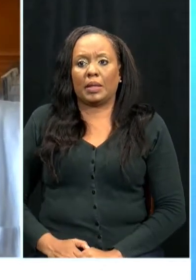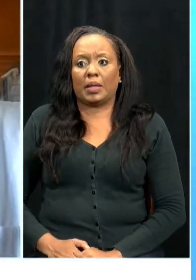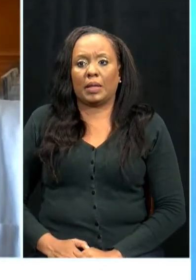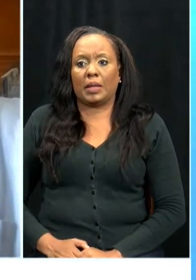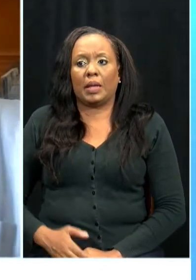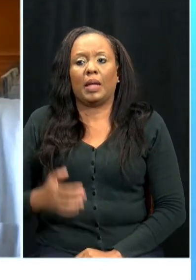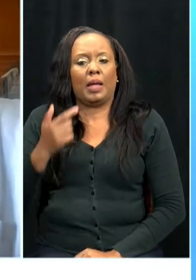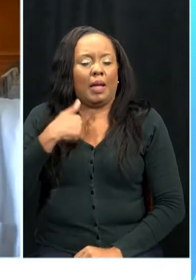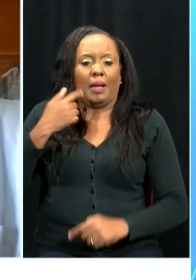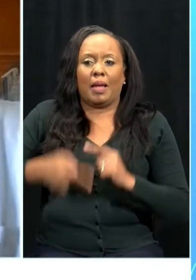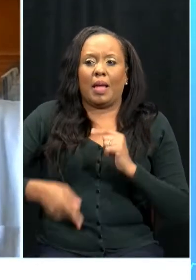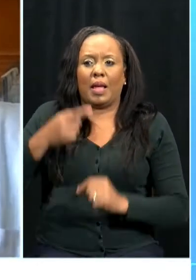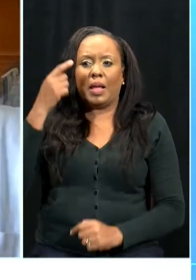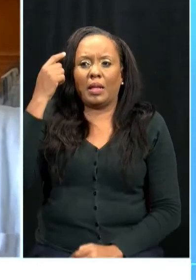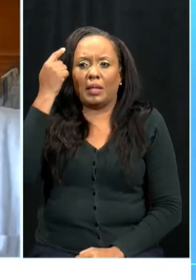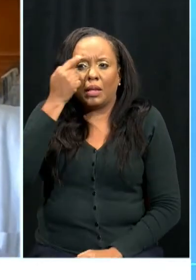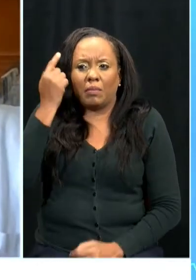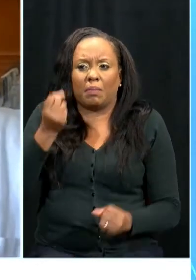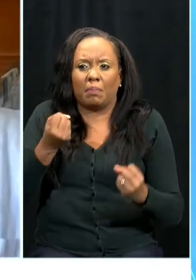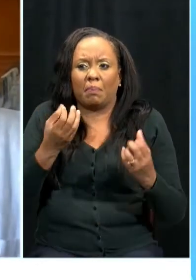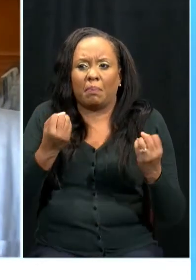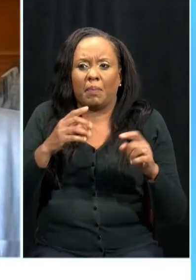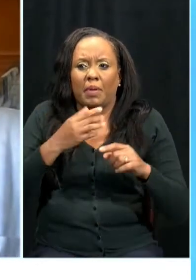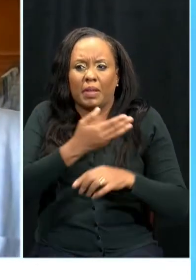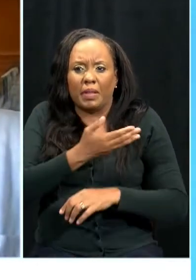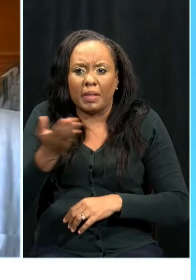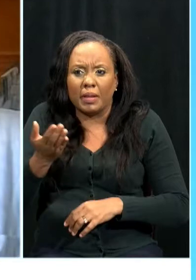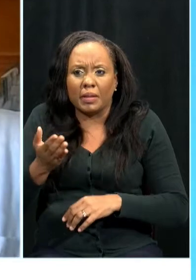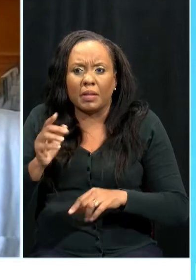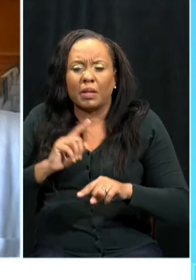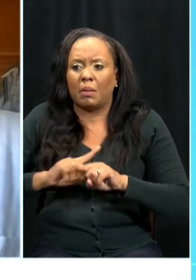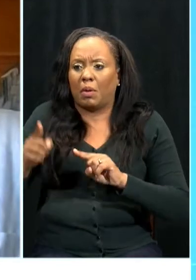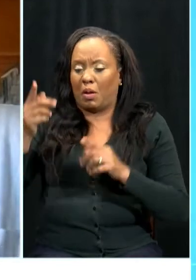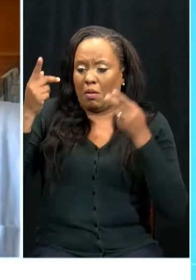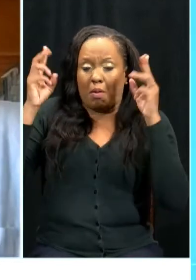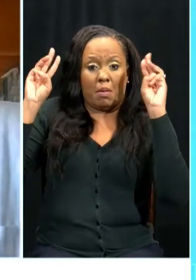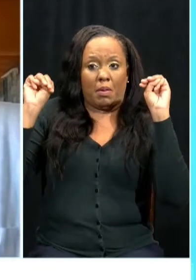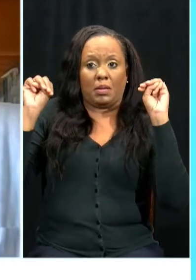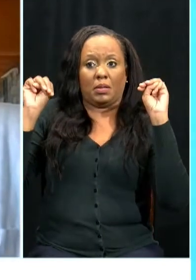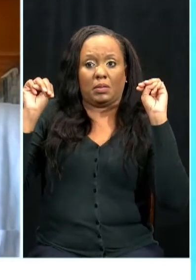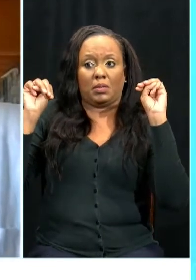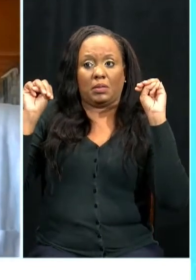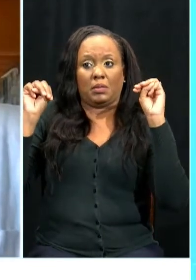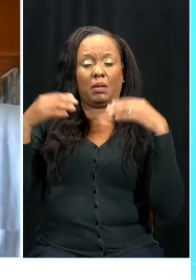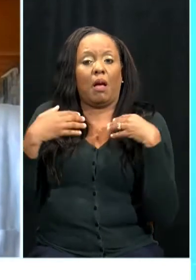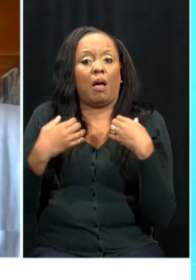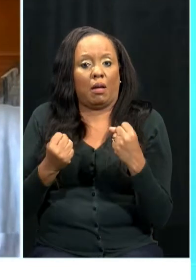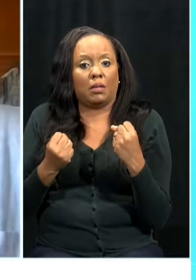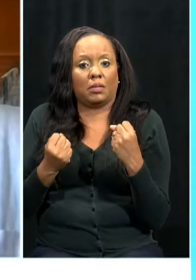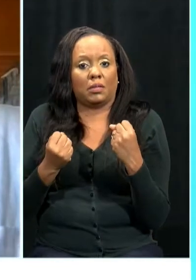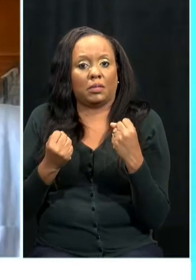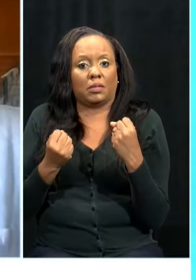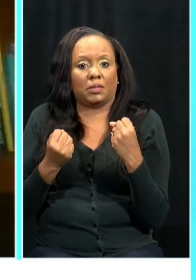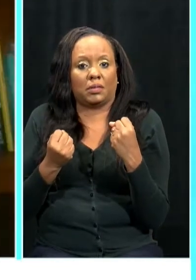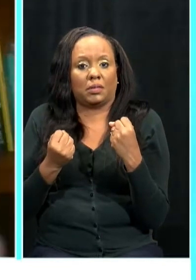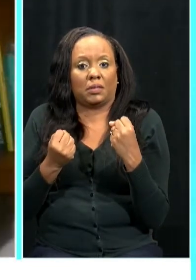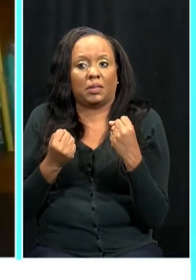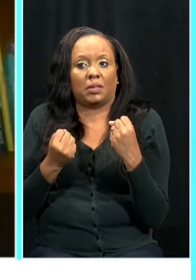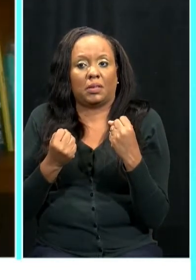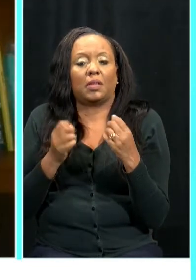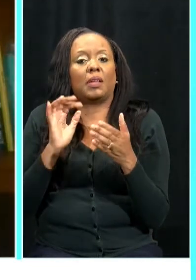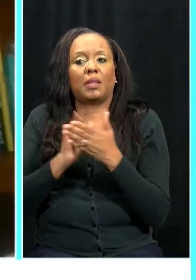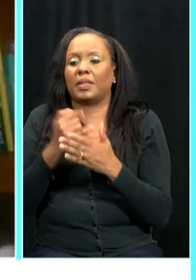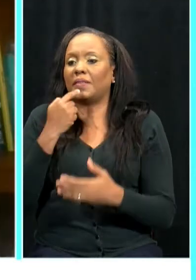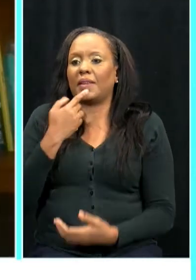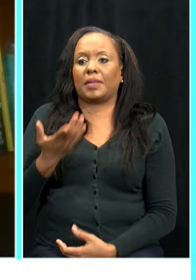I can't think of many things except to conclude that perhaps the prime minister is so confident in what she has, that the hand that she's been dealt, that she can afford